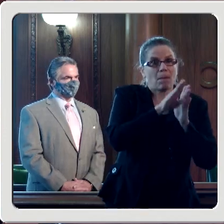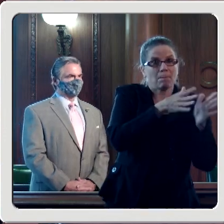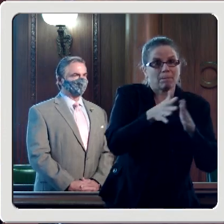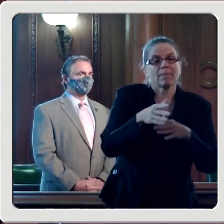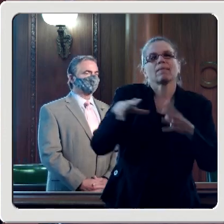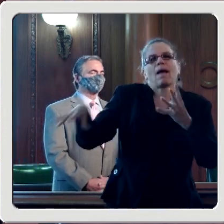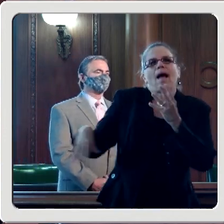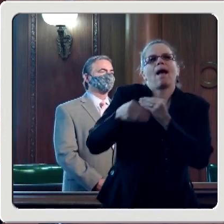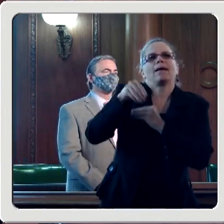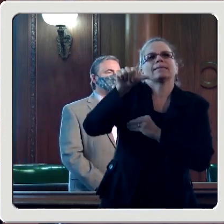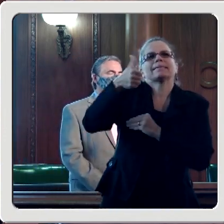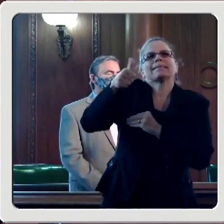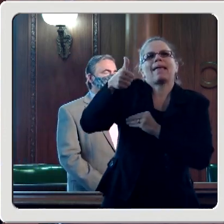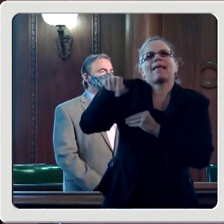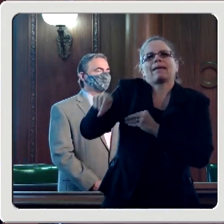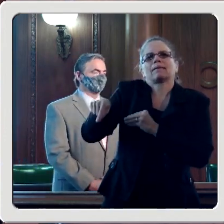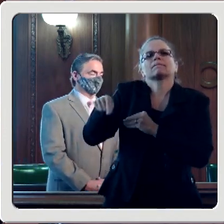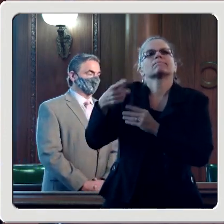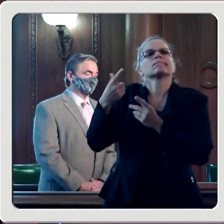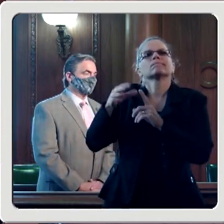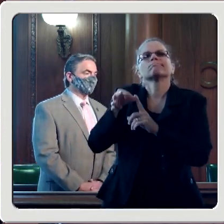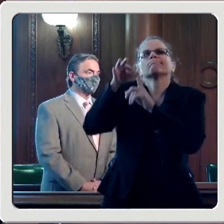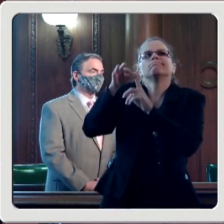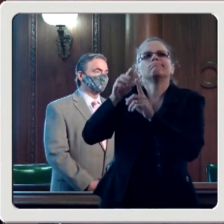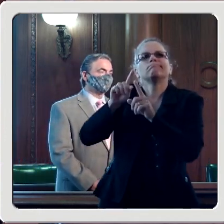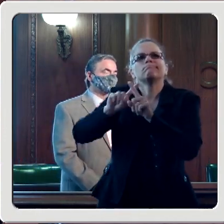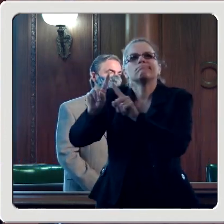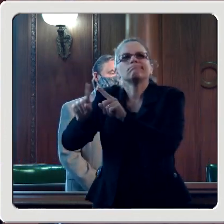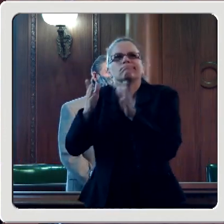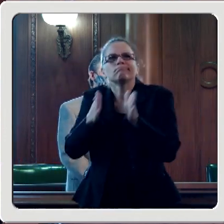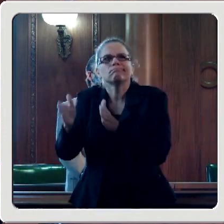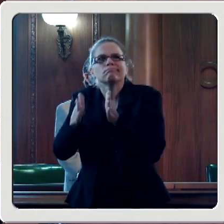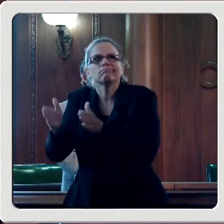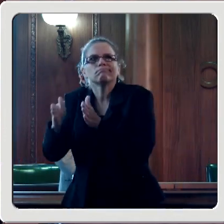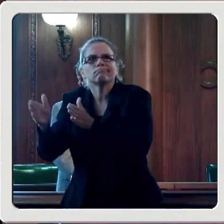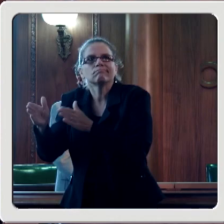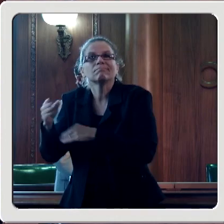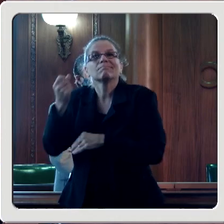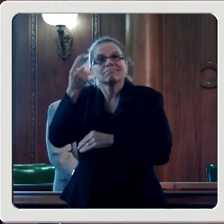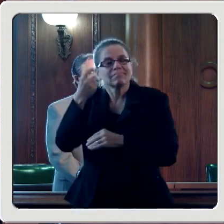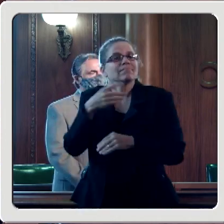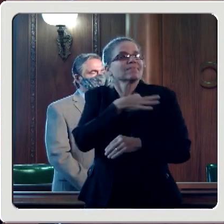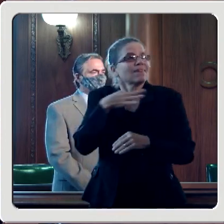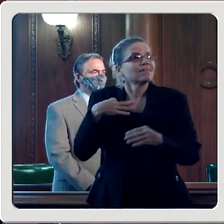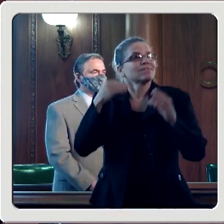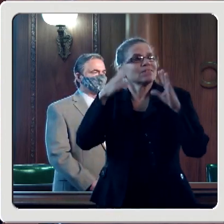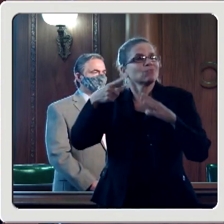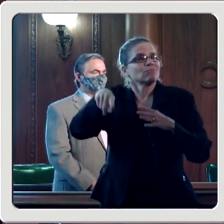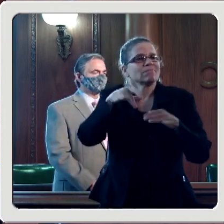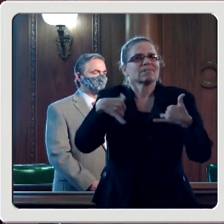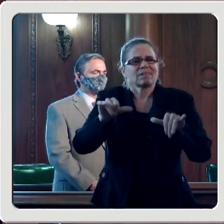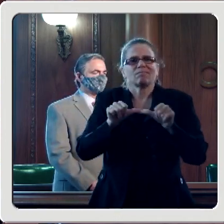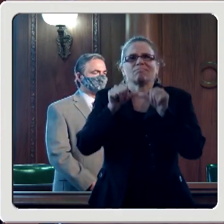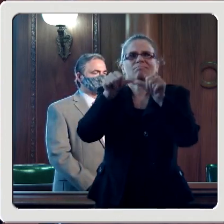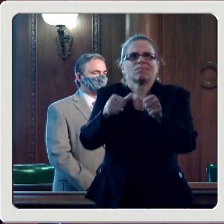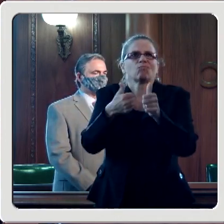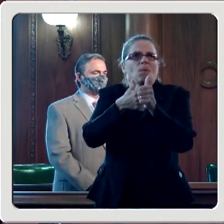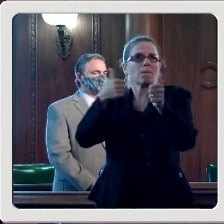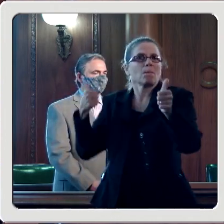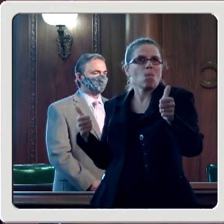to remotely to plan and execute our remote plan. That'll start September